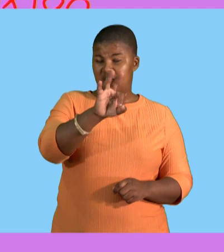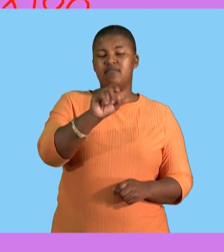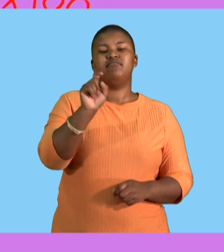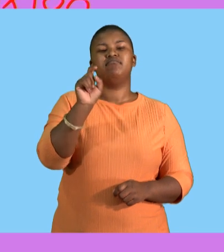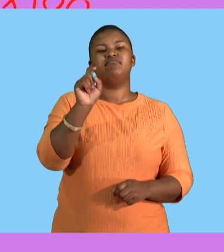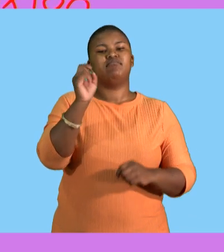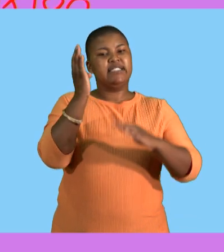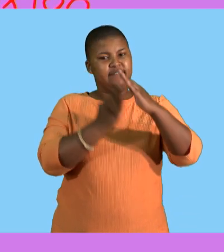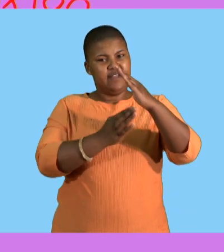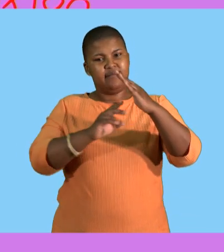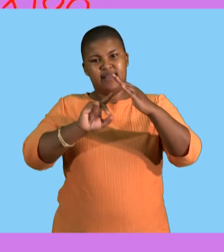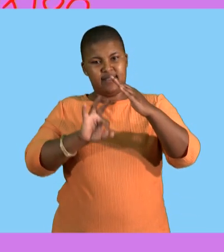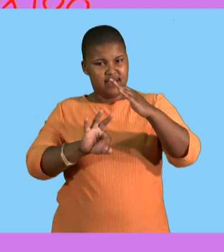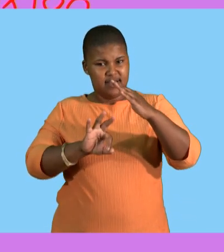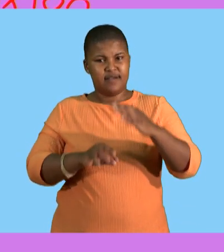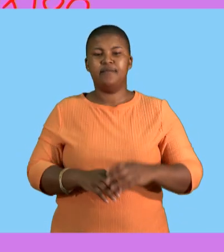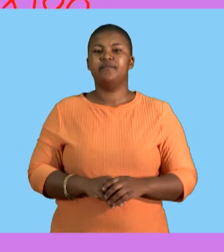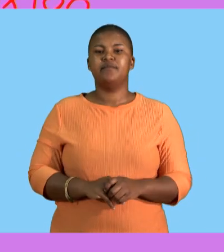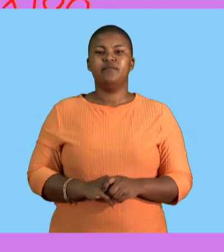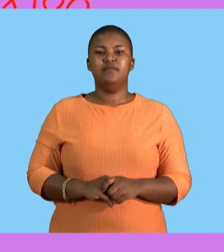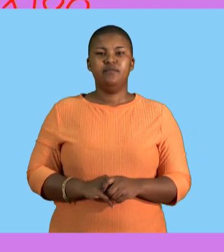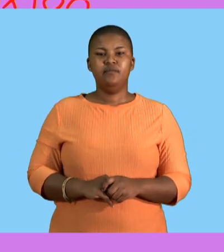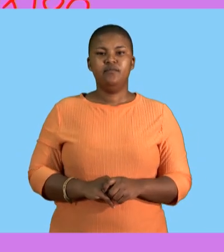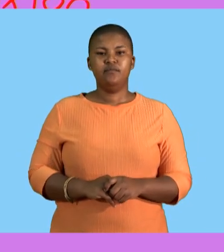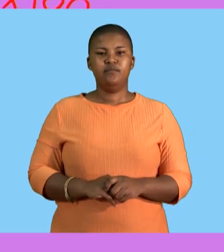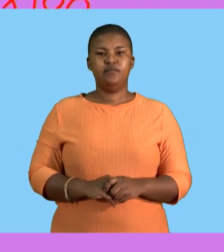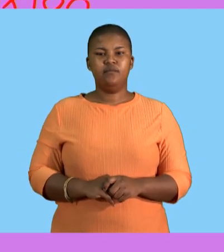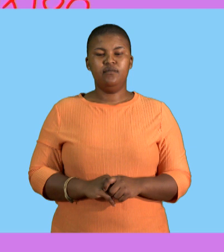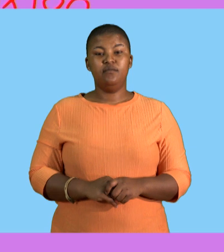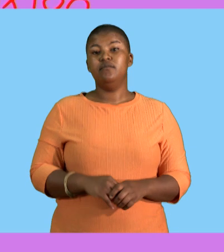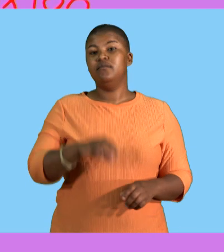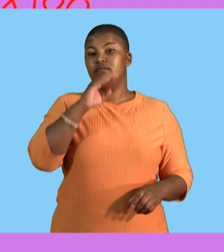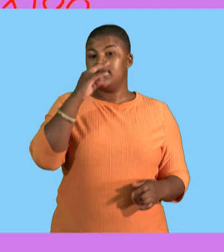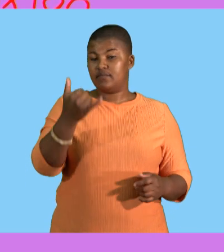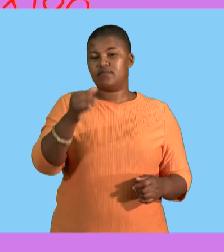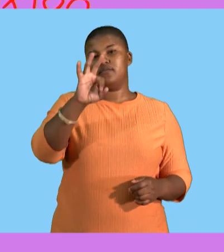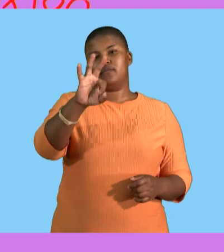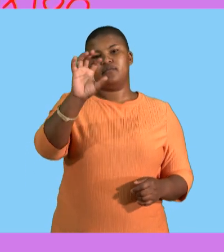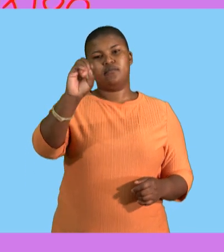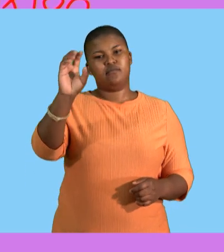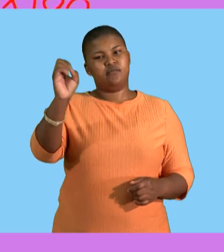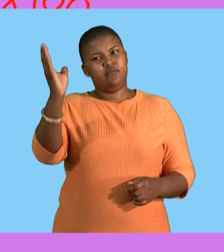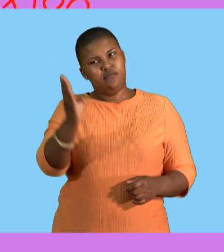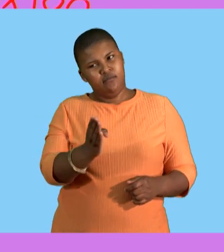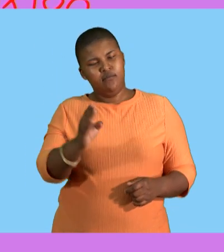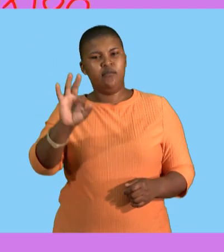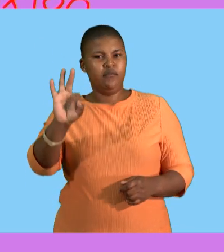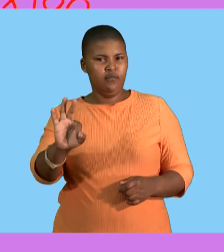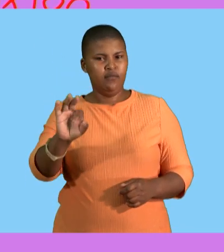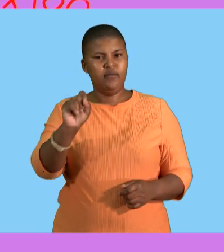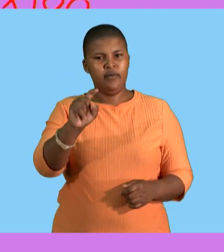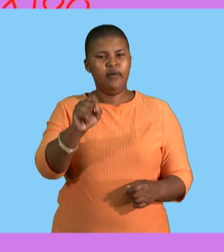on this part, we need to take the 300 and divide by 3. And if I'm